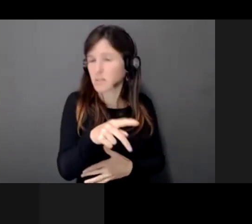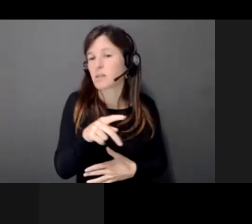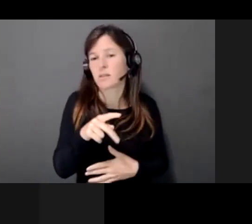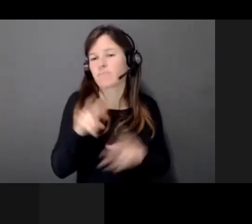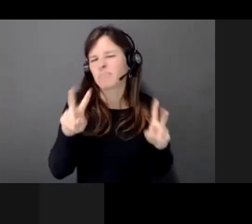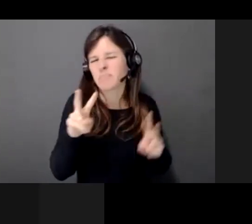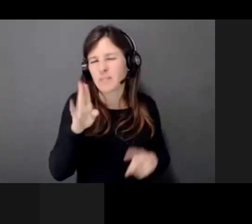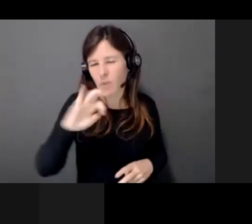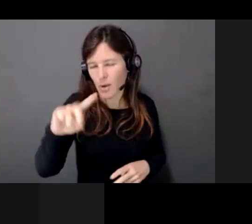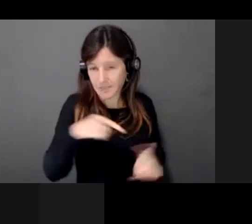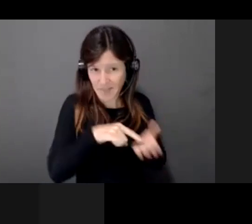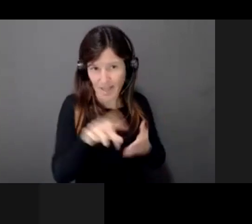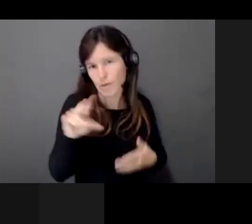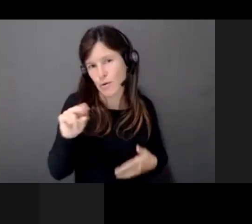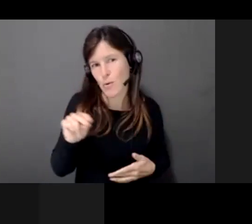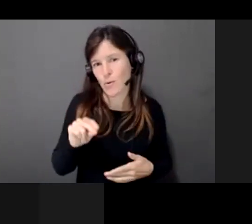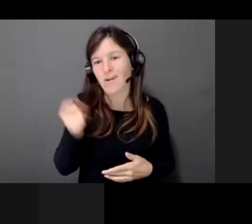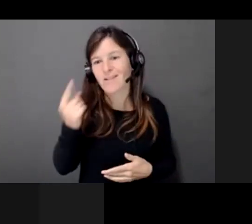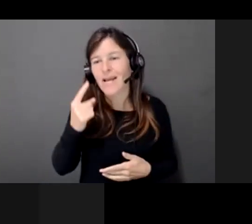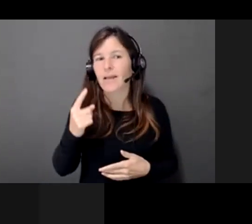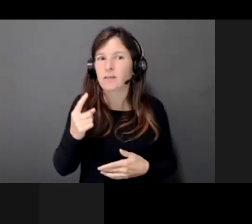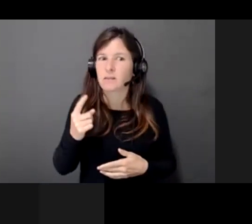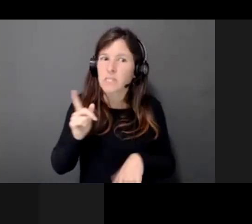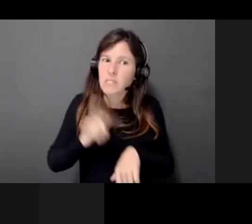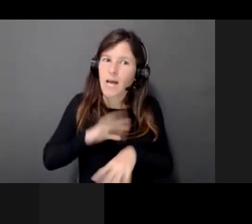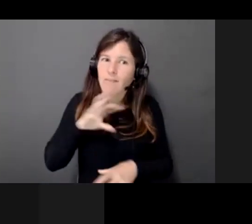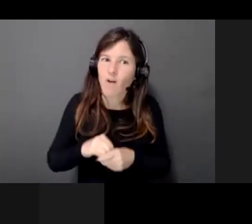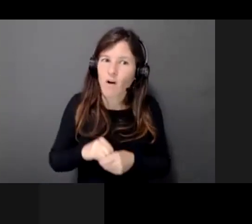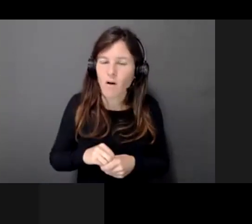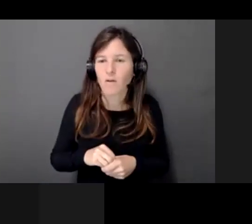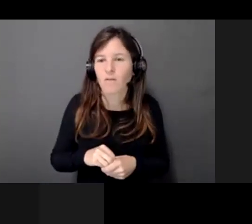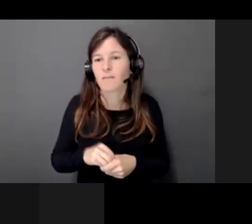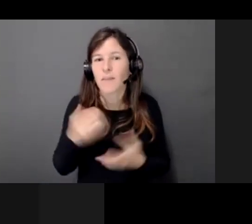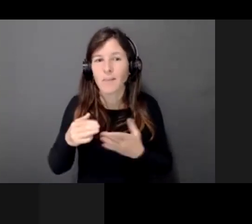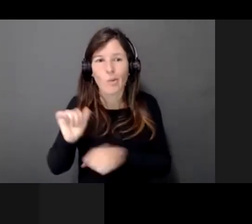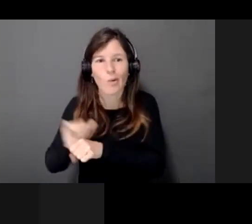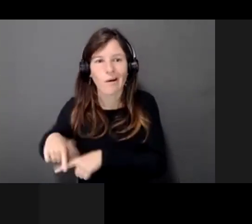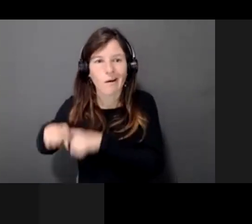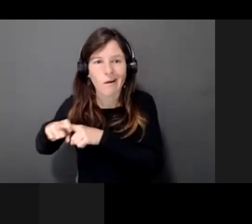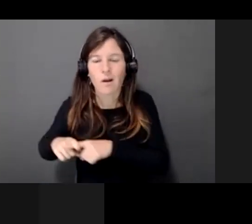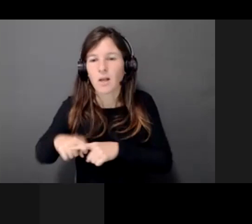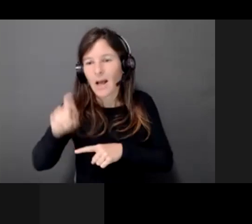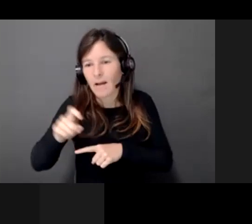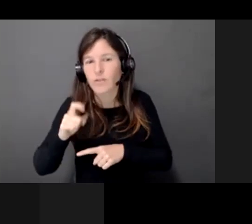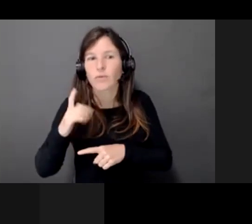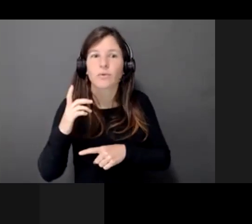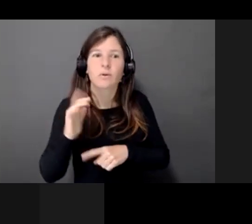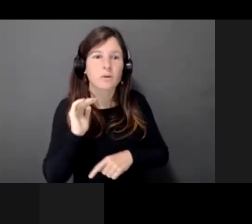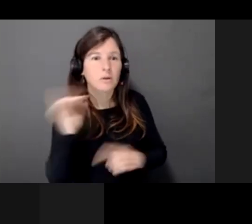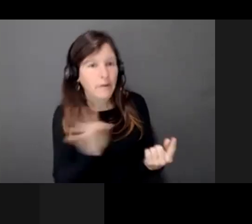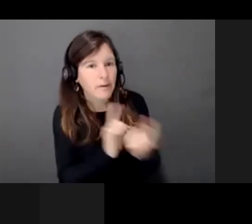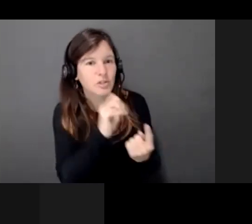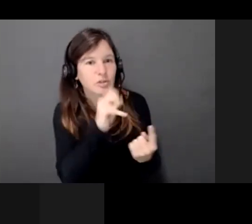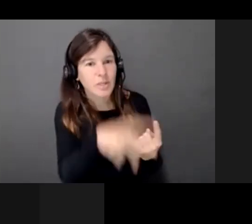not only have to go to the justice of the peace to lay the charge and to get process issued, you have to appear in court at